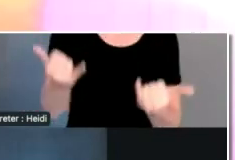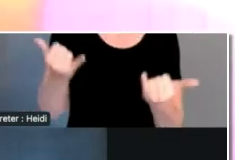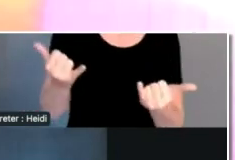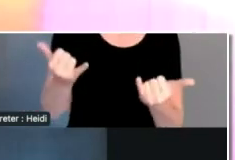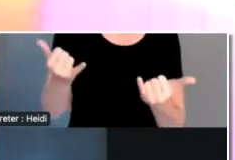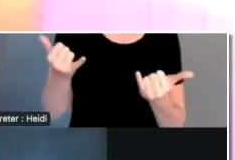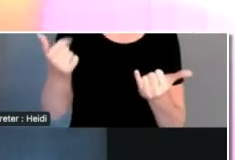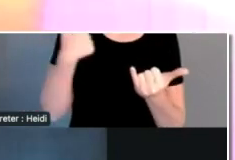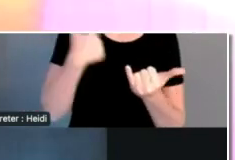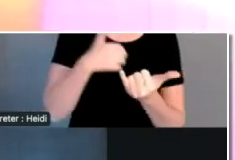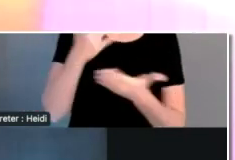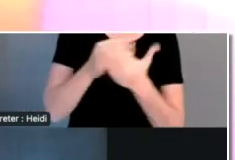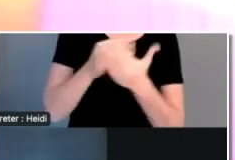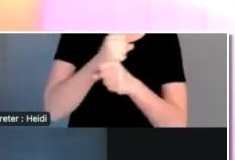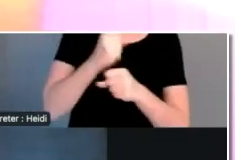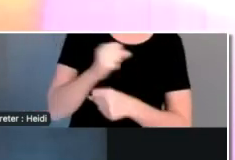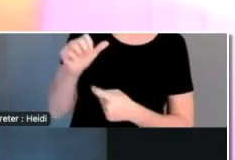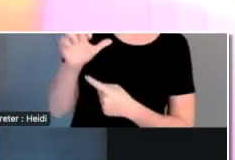some statistics,